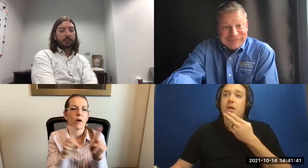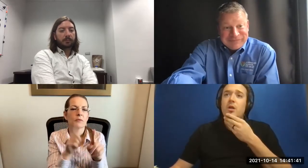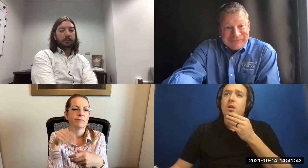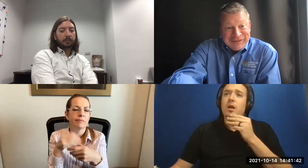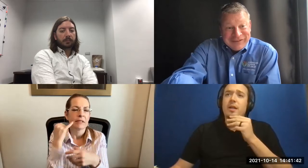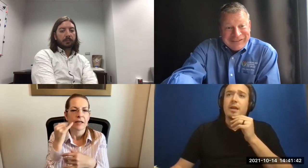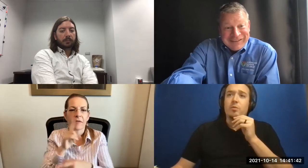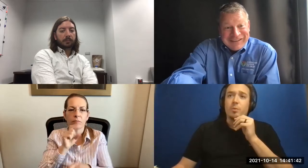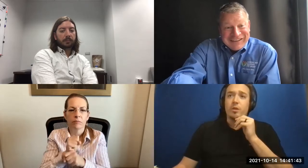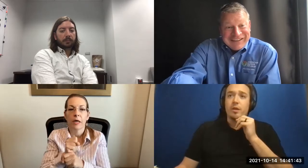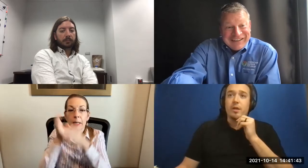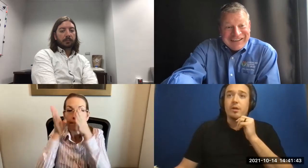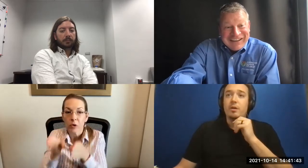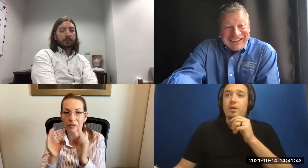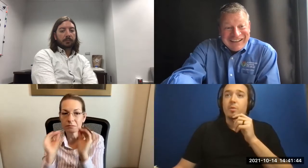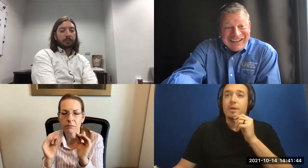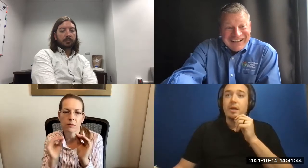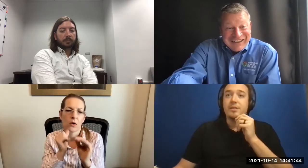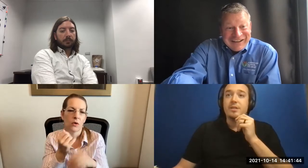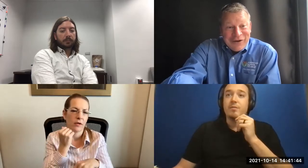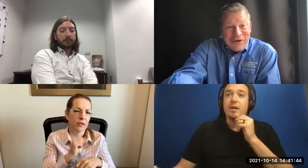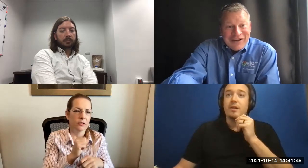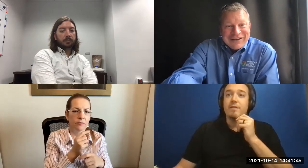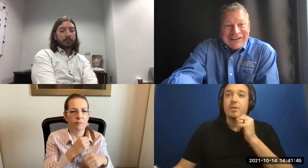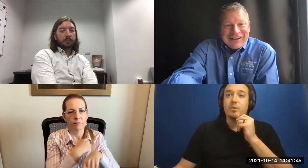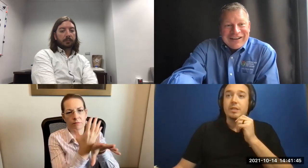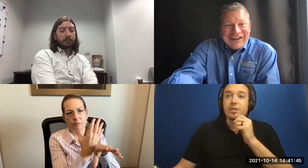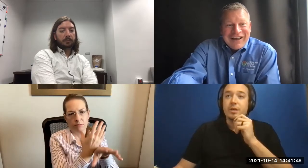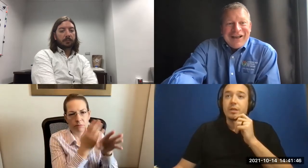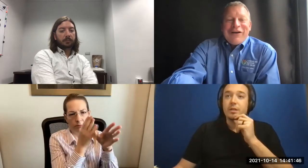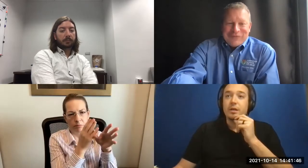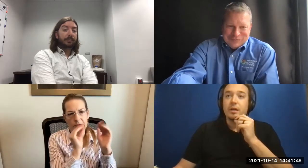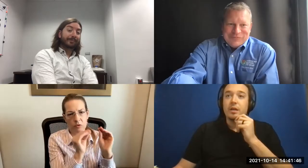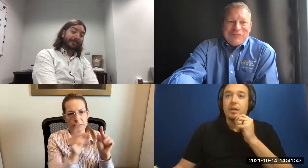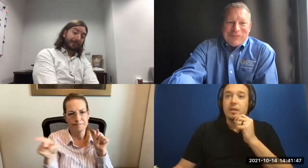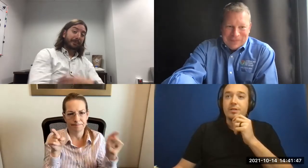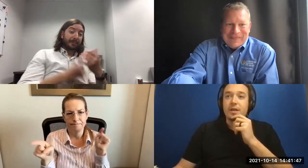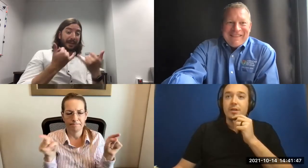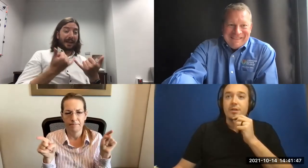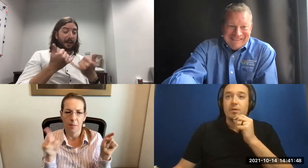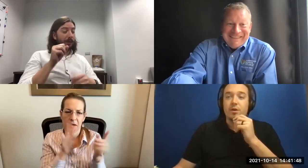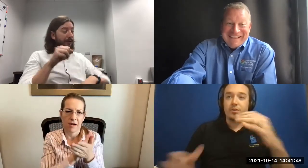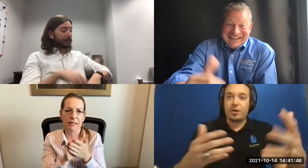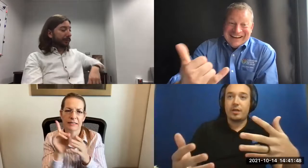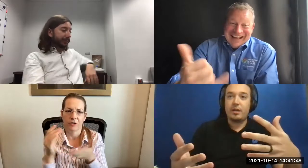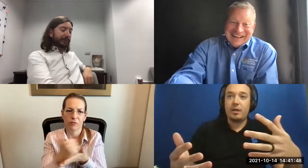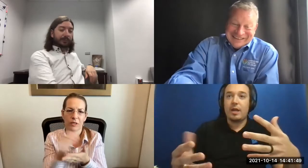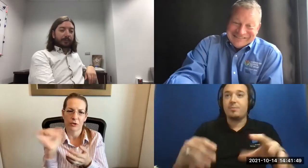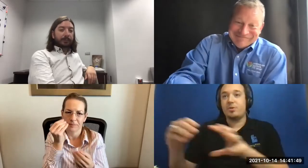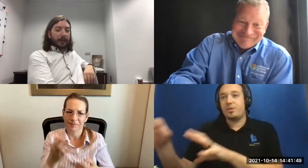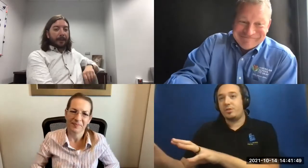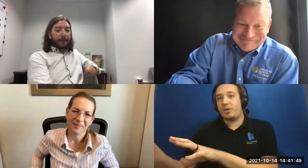Michelle. I'd like to add one more thing here. It would be nice if we had an individual teaching this